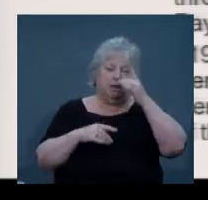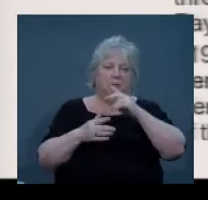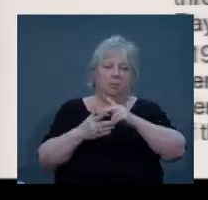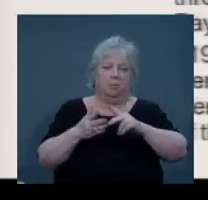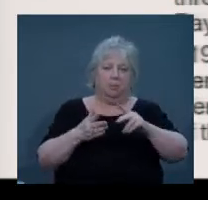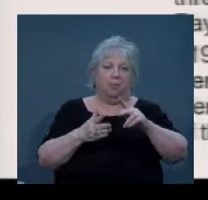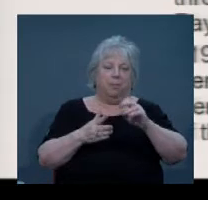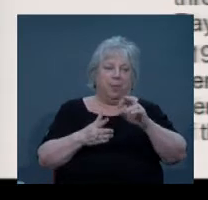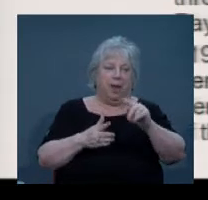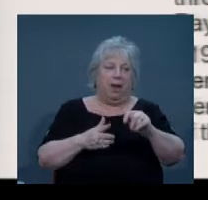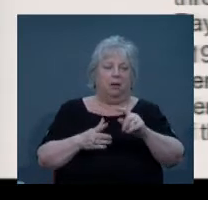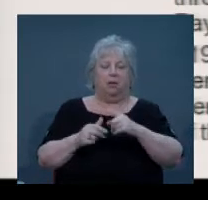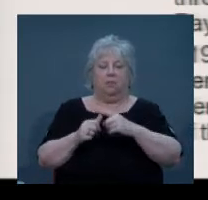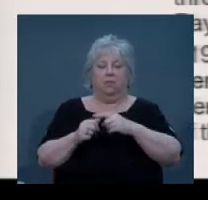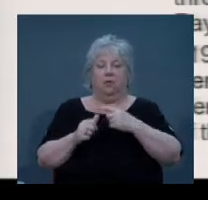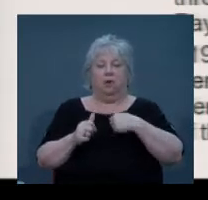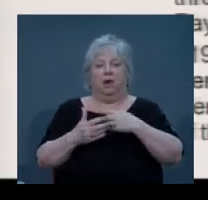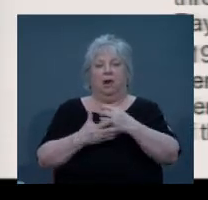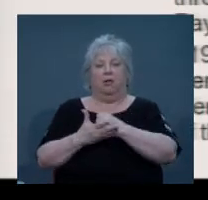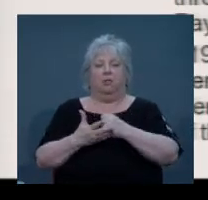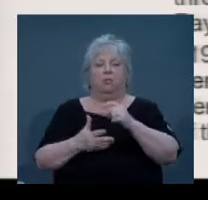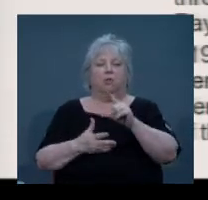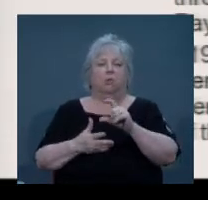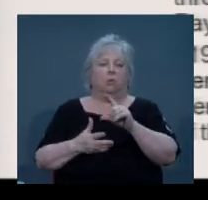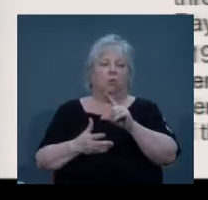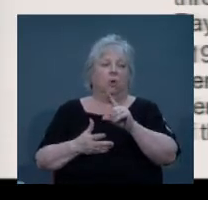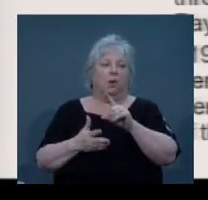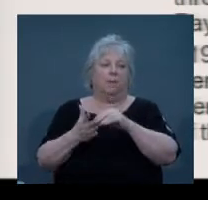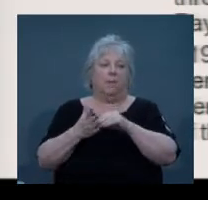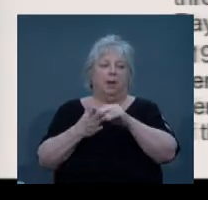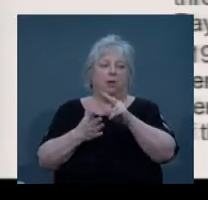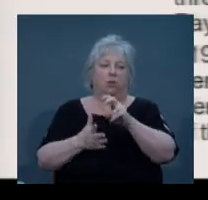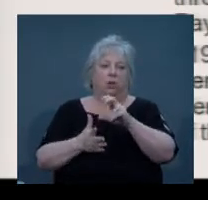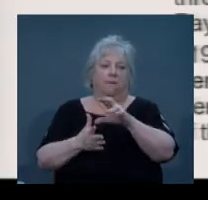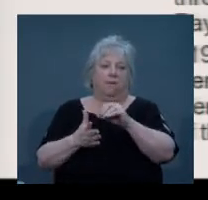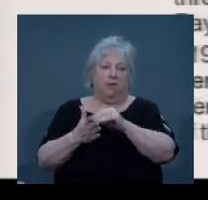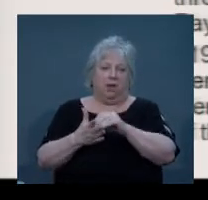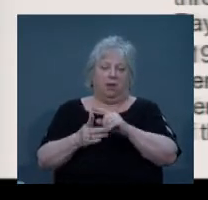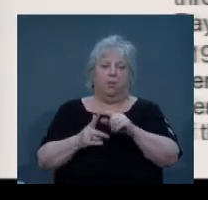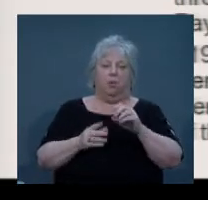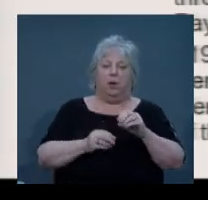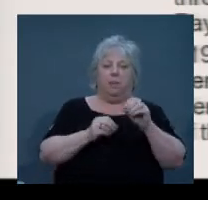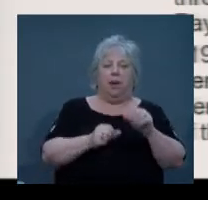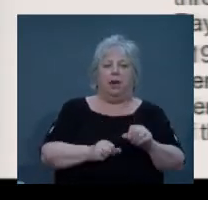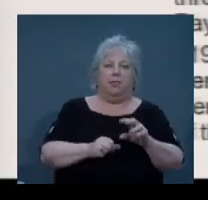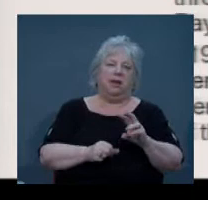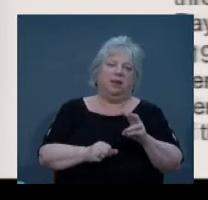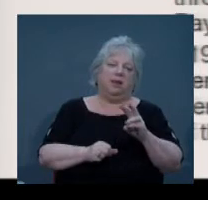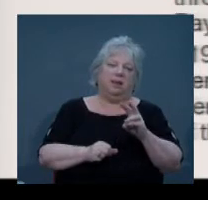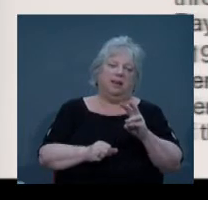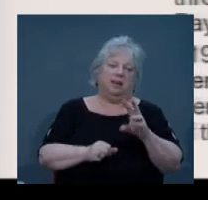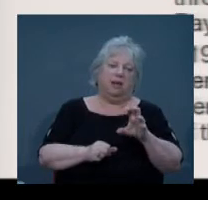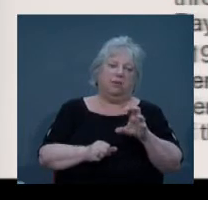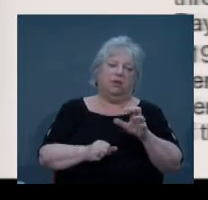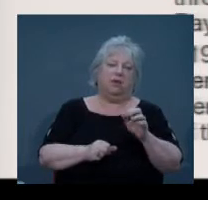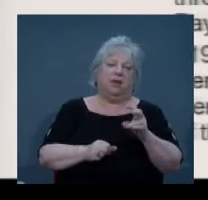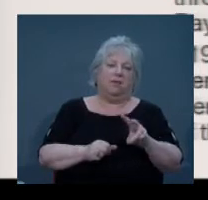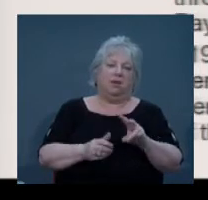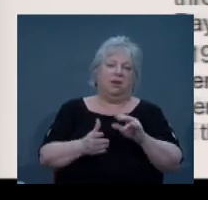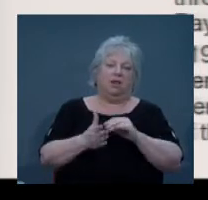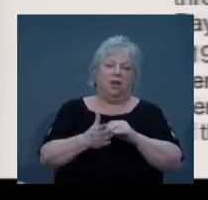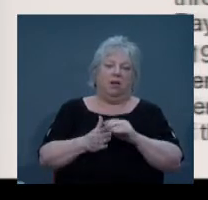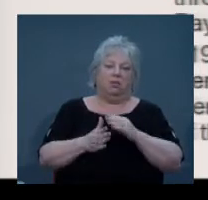accrual at the beginning of the year of $1,250,000. We had paid out about $617,000 through the end of